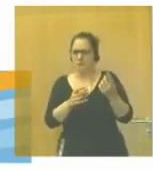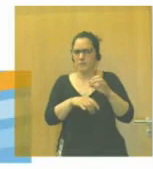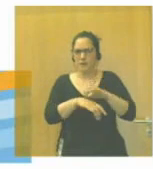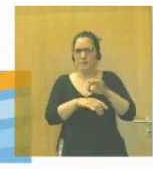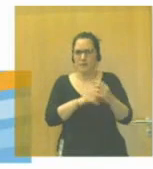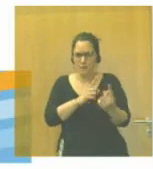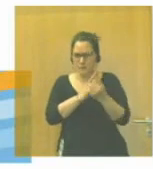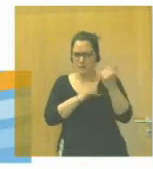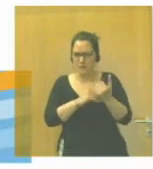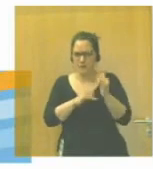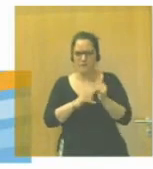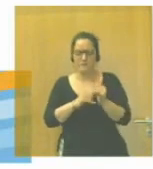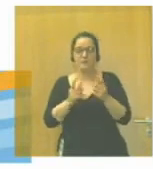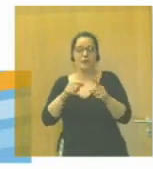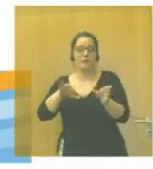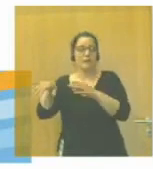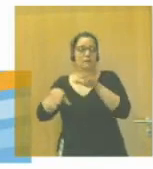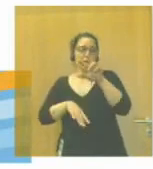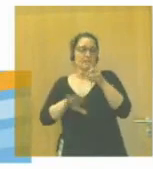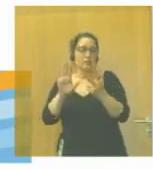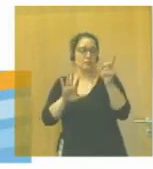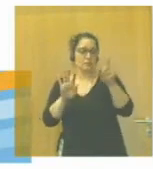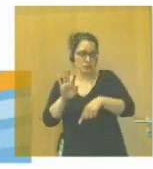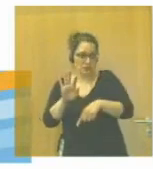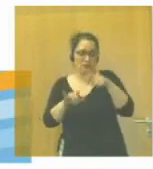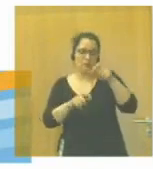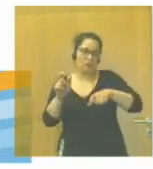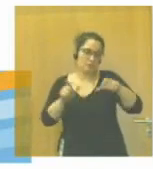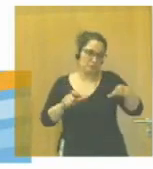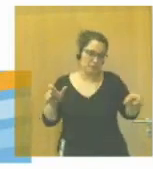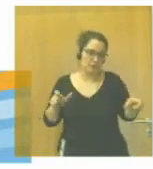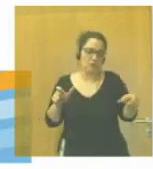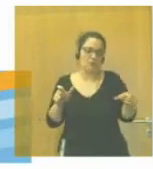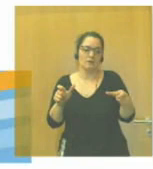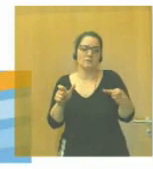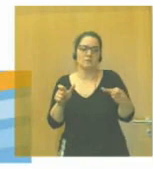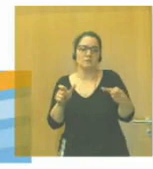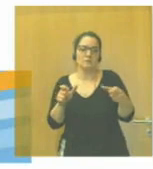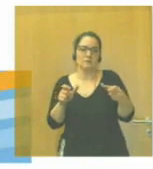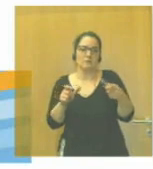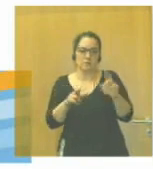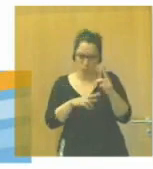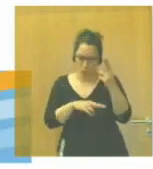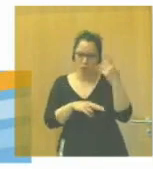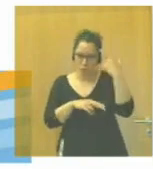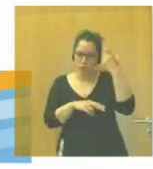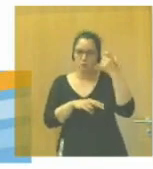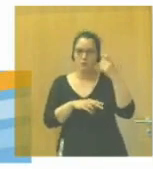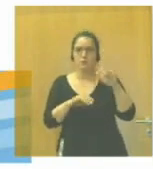38% of individuals who made a suicide attempt saw a provider in the week before their death. Before their